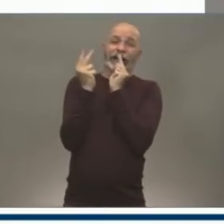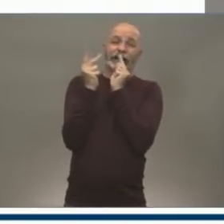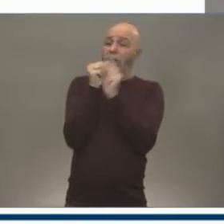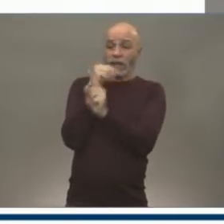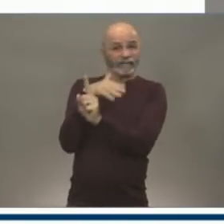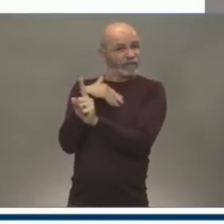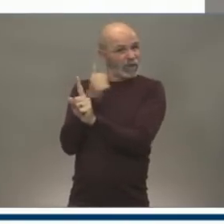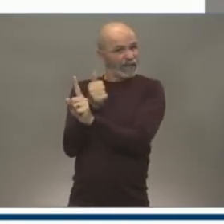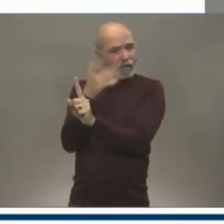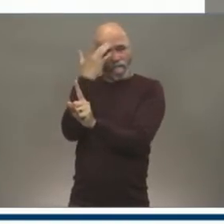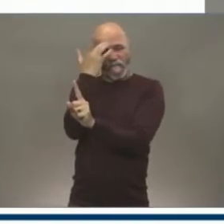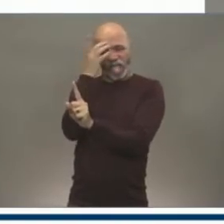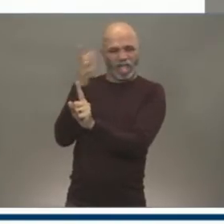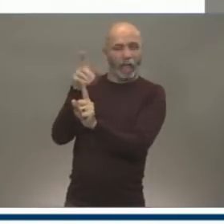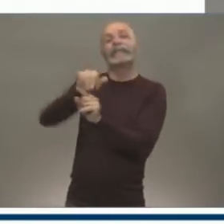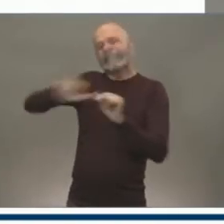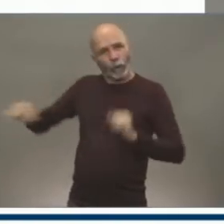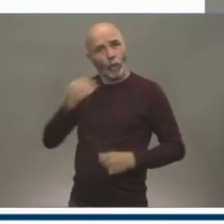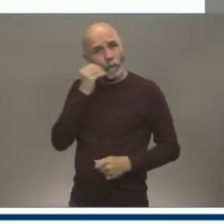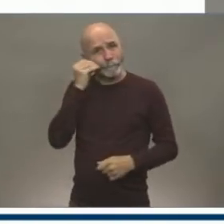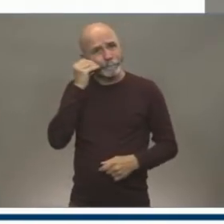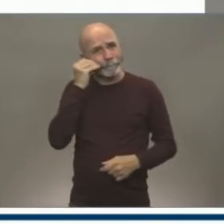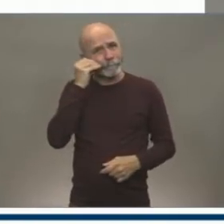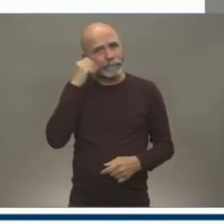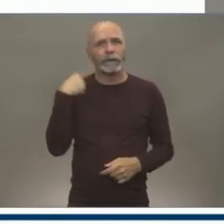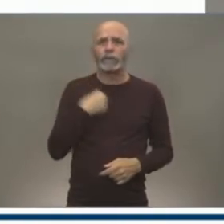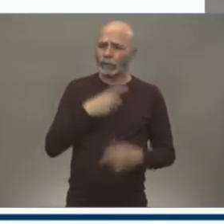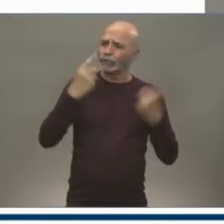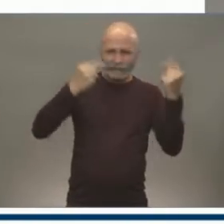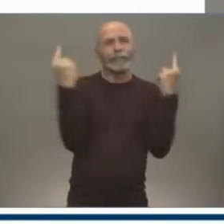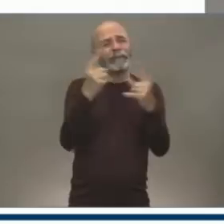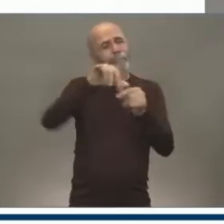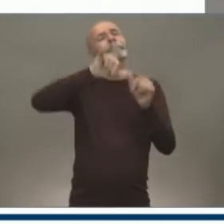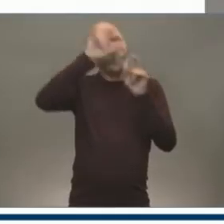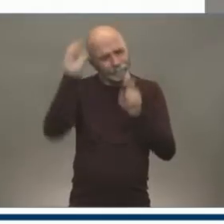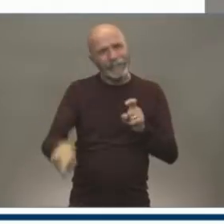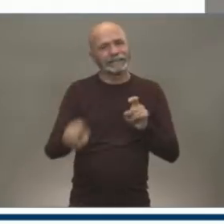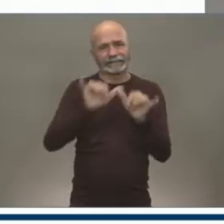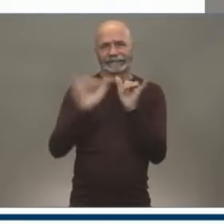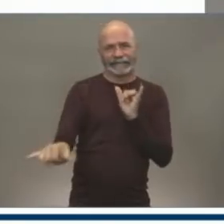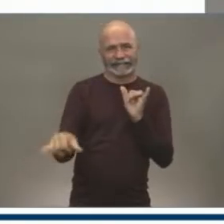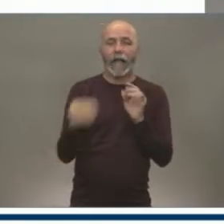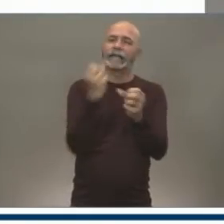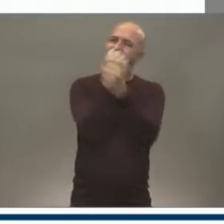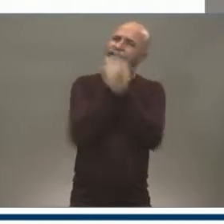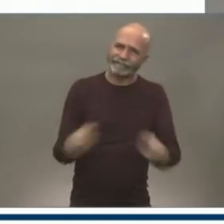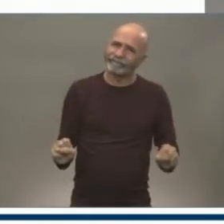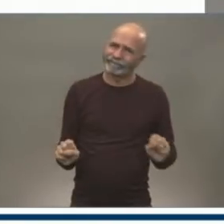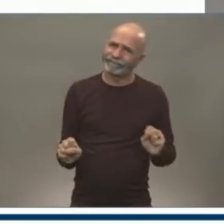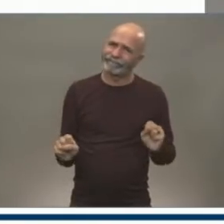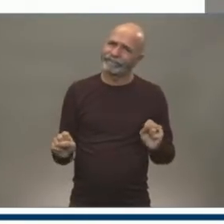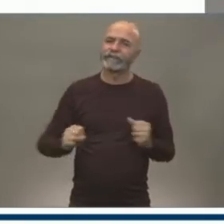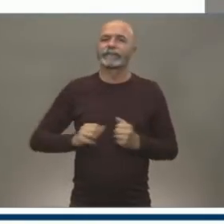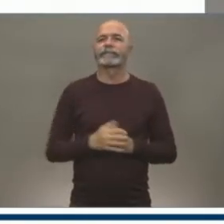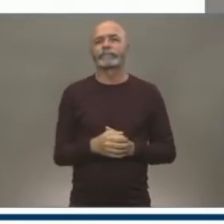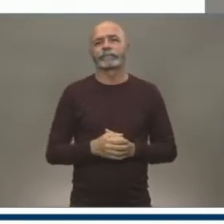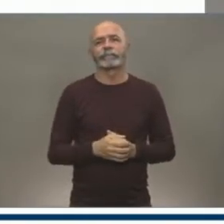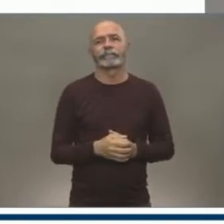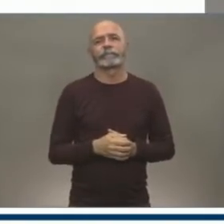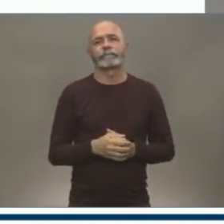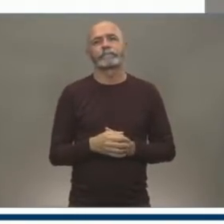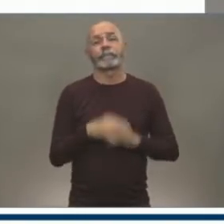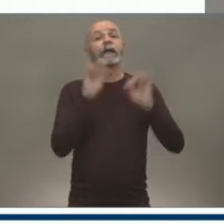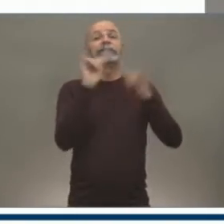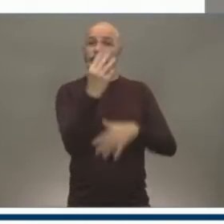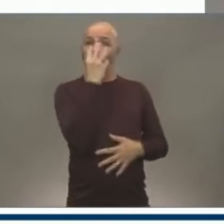are the things that we can all do right now to keep ourselves and each other safe. And in response to the finding in Wolfville, we